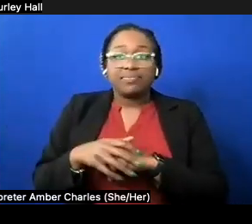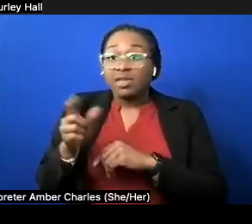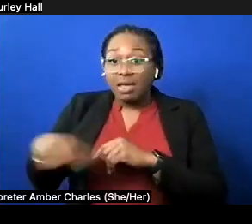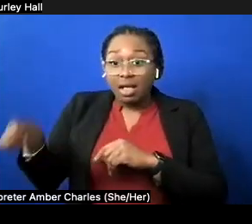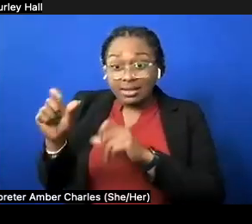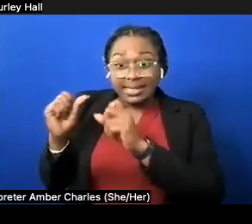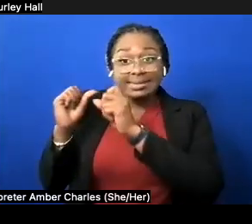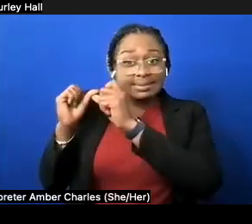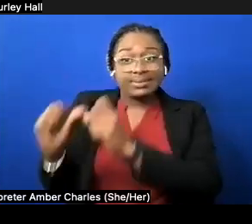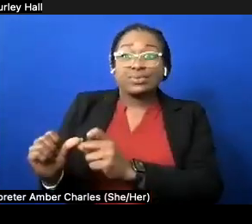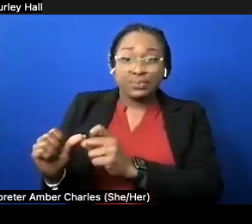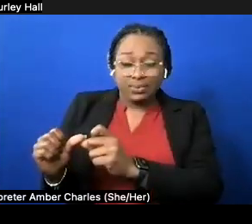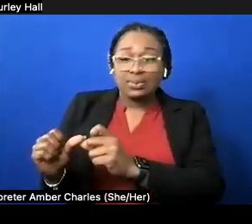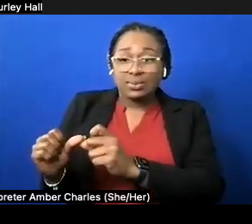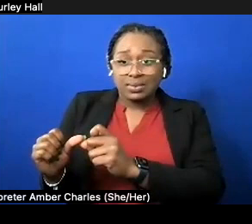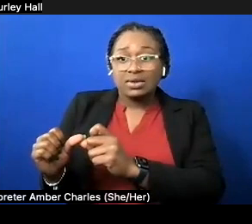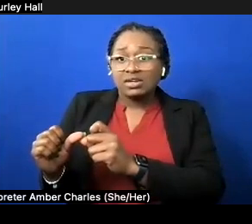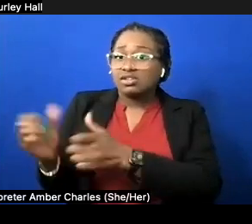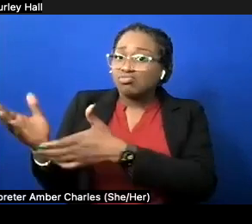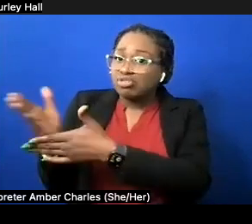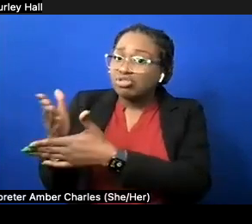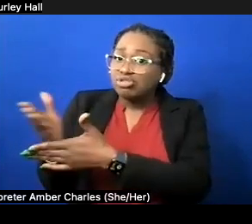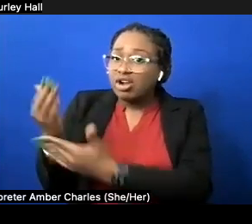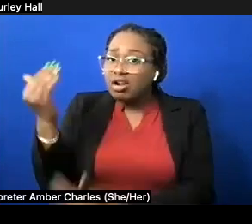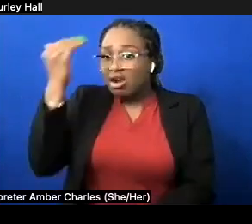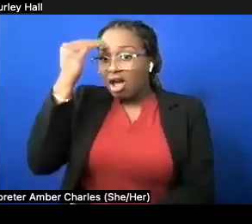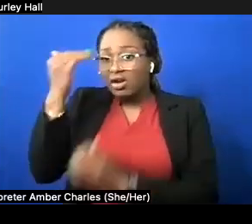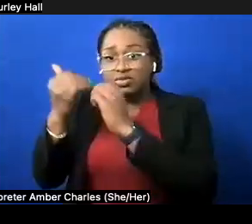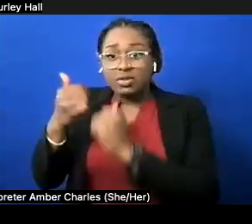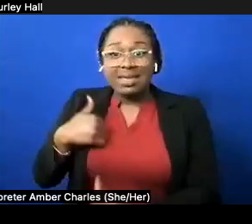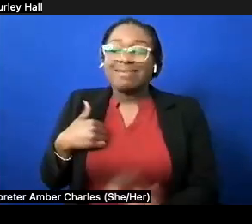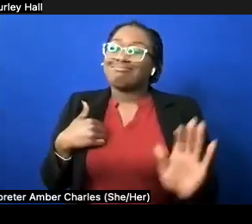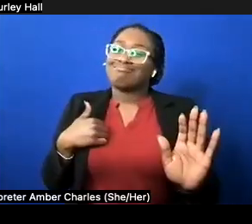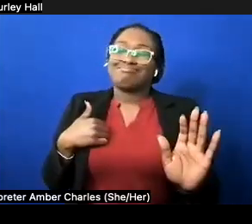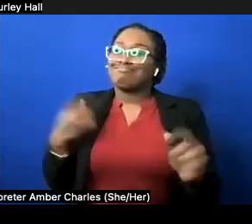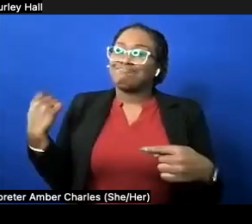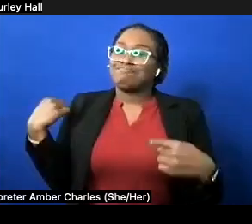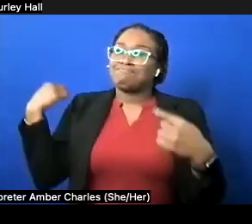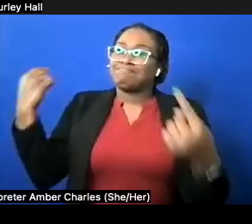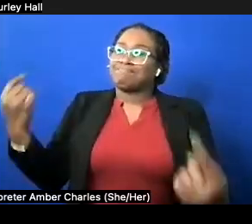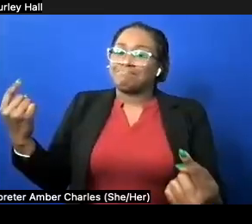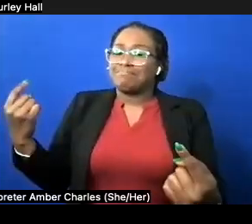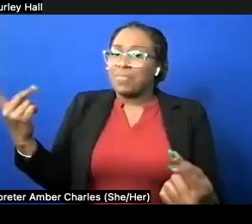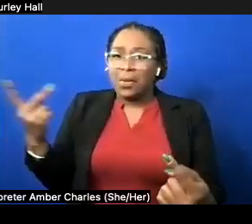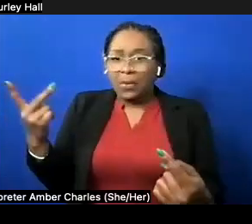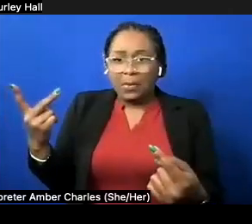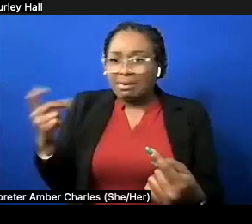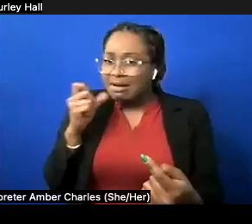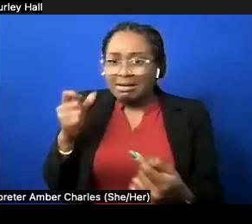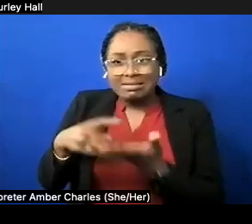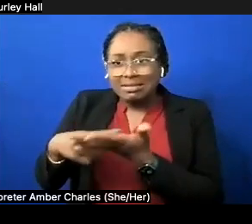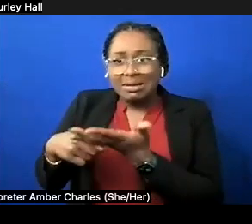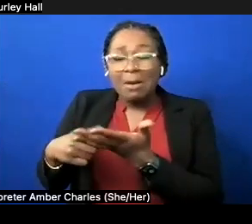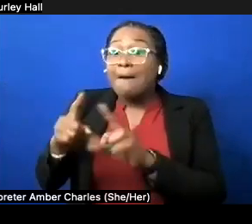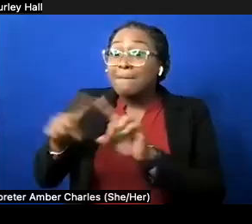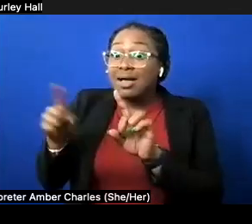continue to share knowledge with me, even though like we haven't spoken so long. I haven't spoken with people in so long, but